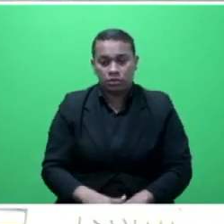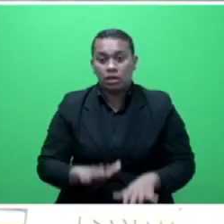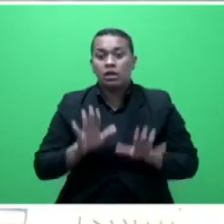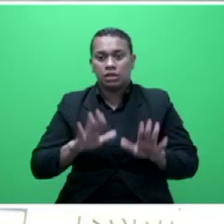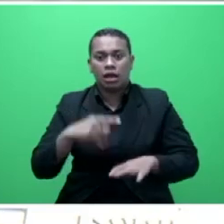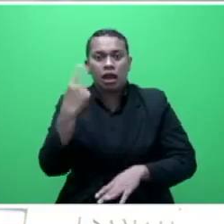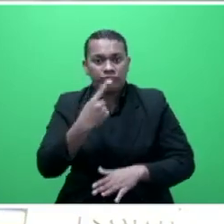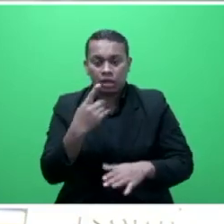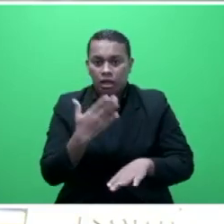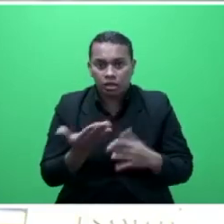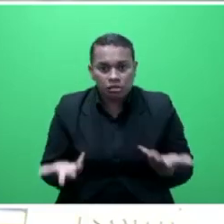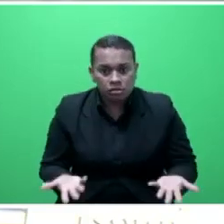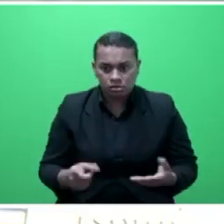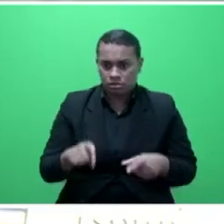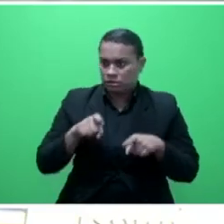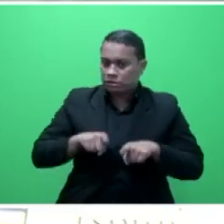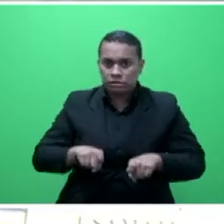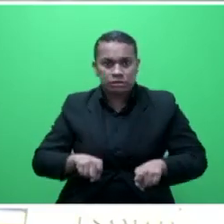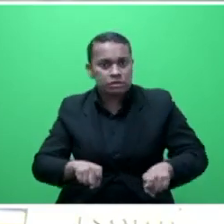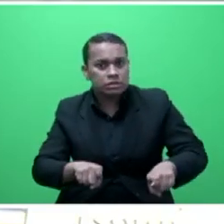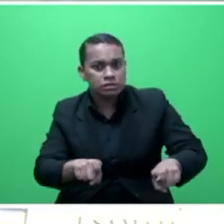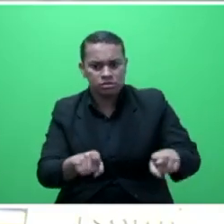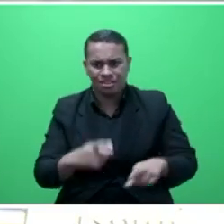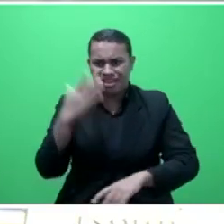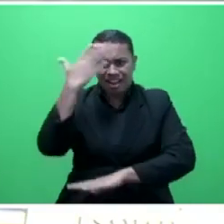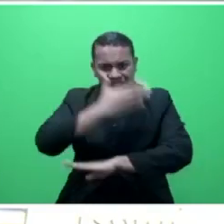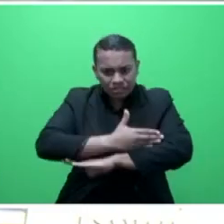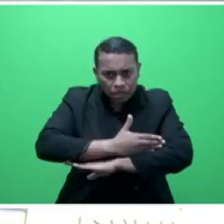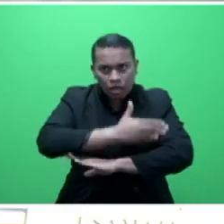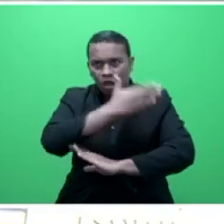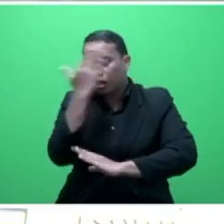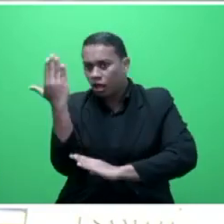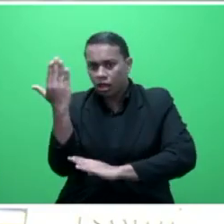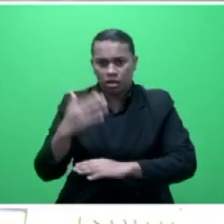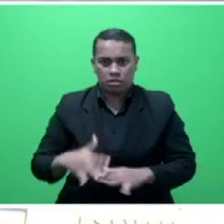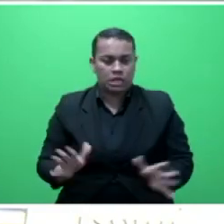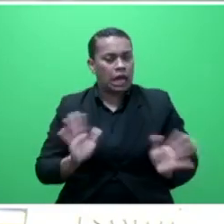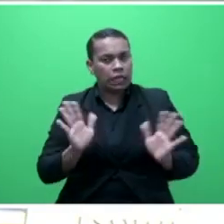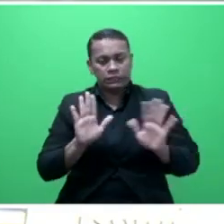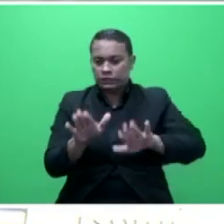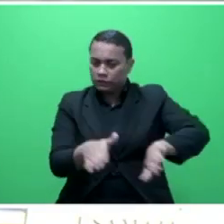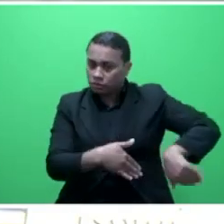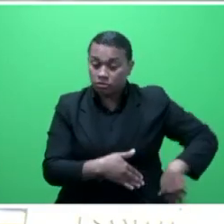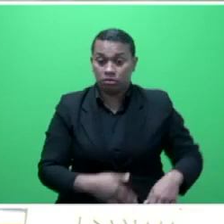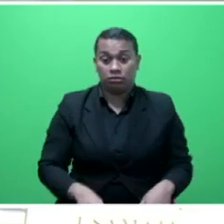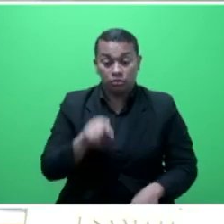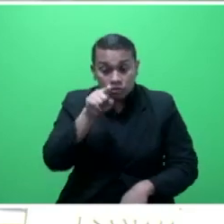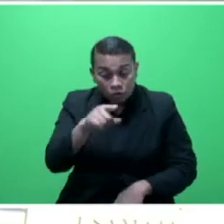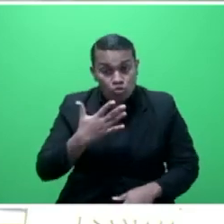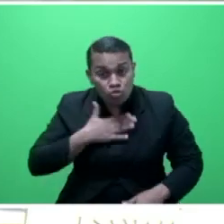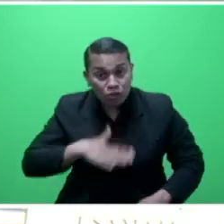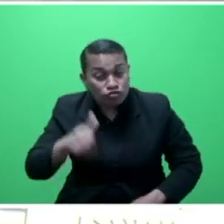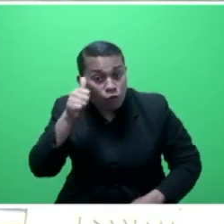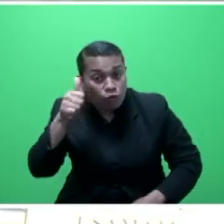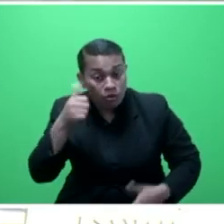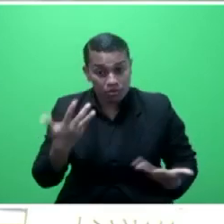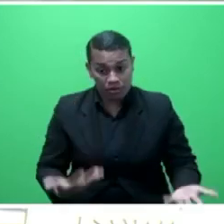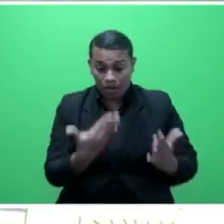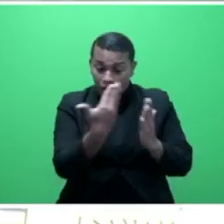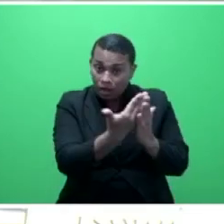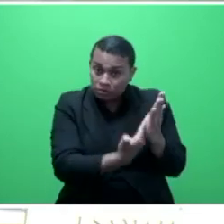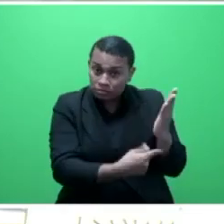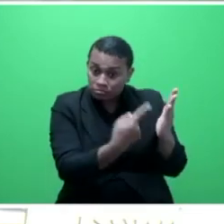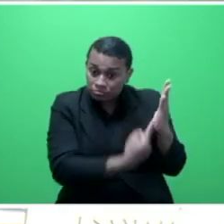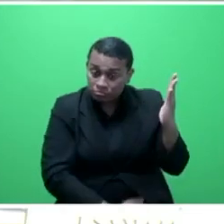you could be here, Mr. Speaker, sir, to the sunrise. Instead, Mr. Speaker, sir, you can find the full list of goods published as part of the budget